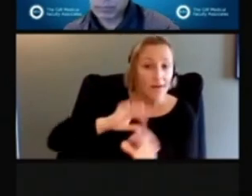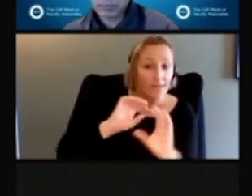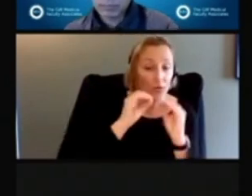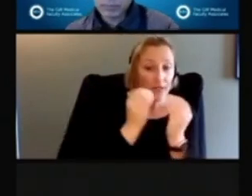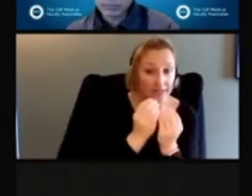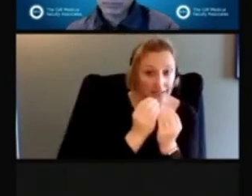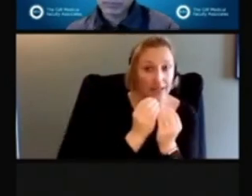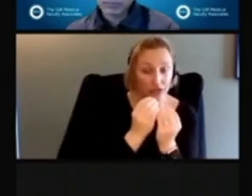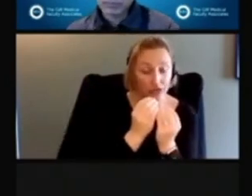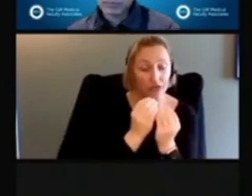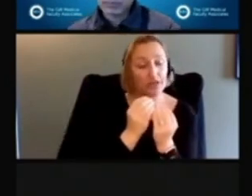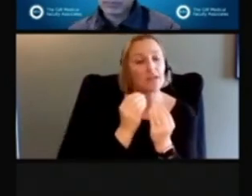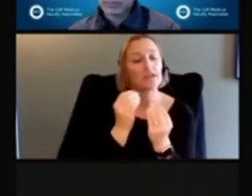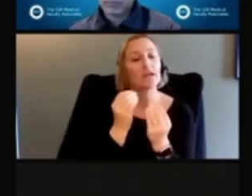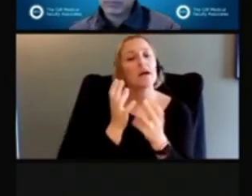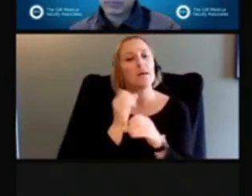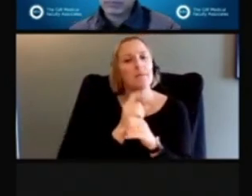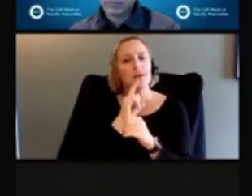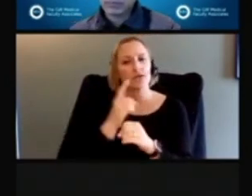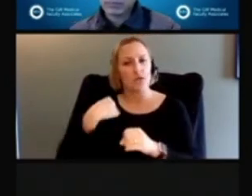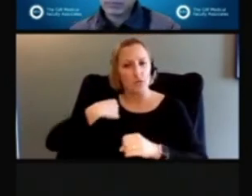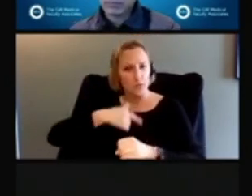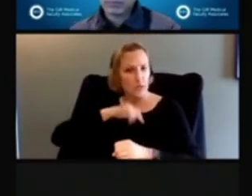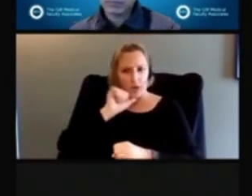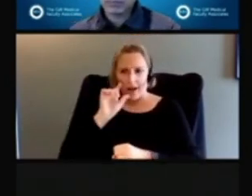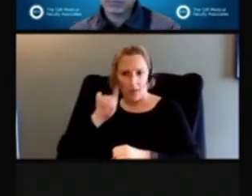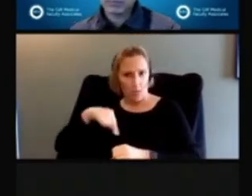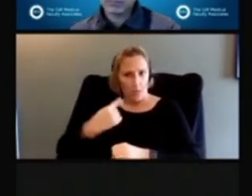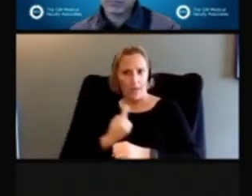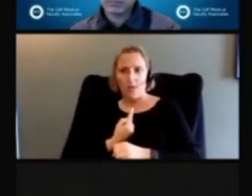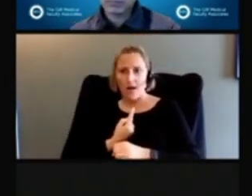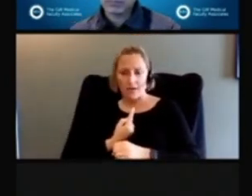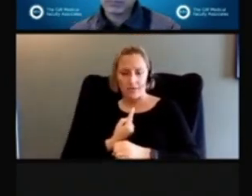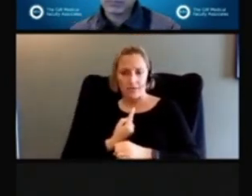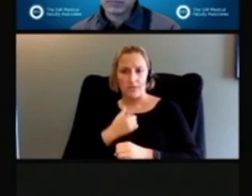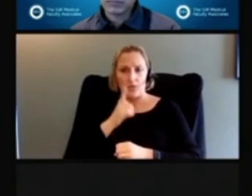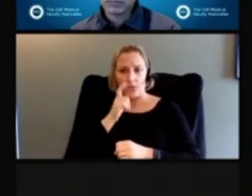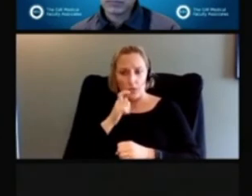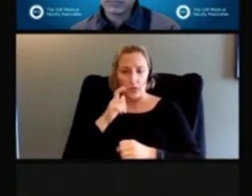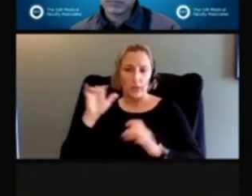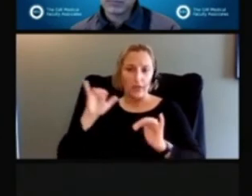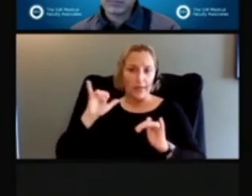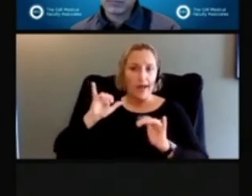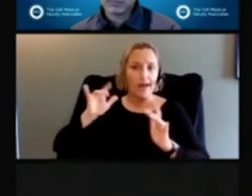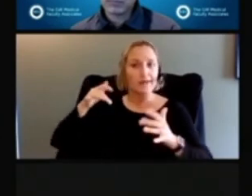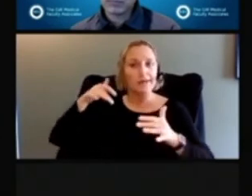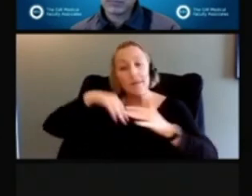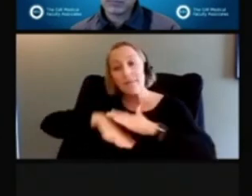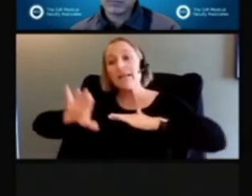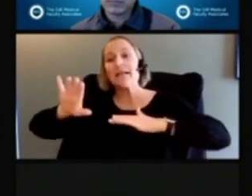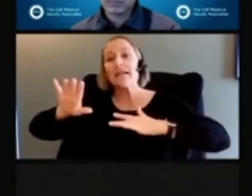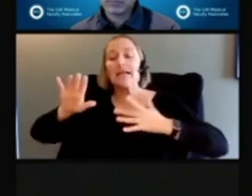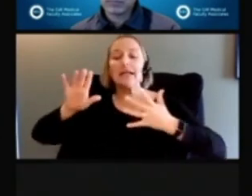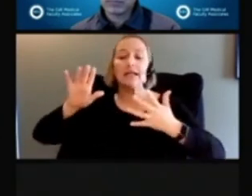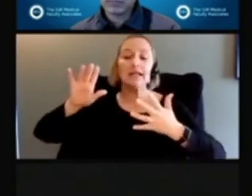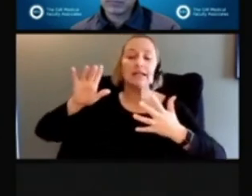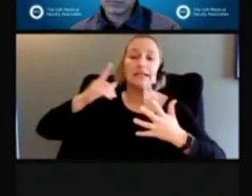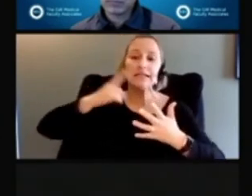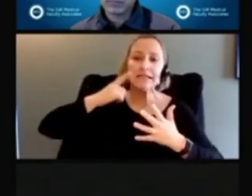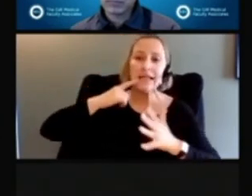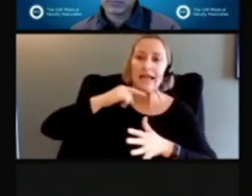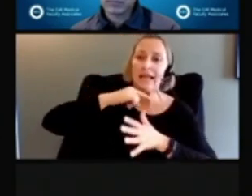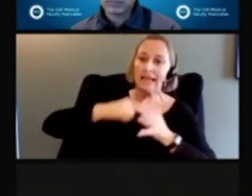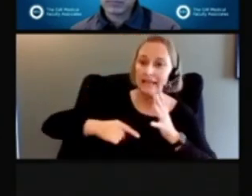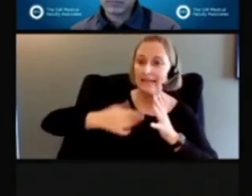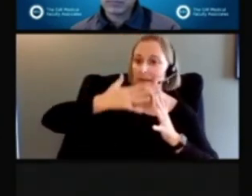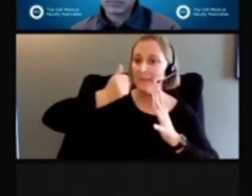to make sure that it's not just us, who is, I would say, helicoptering in as a researcher and saying this is the best